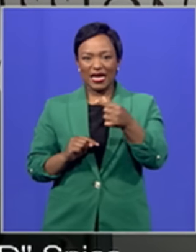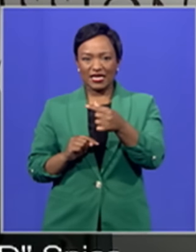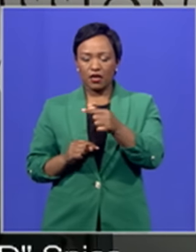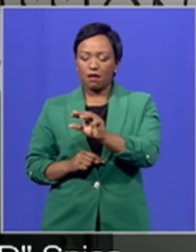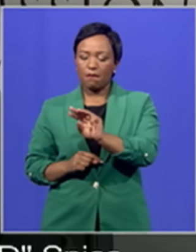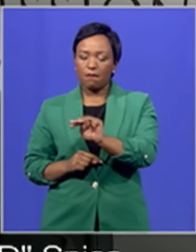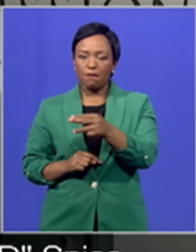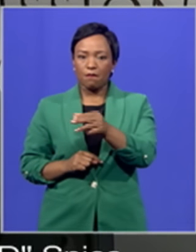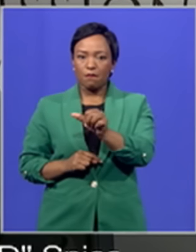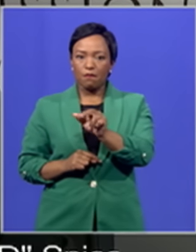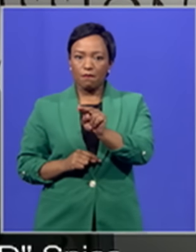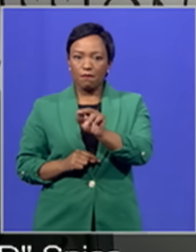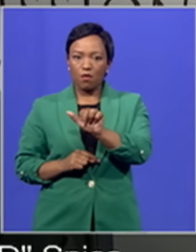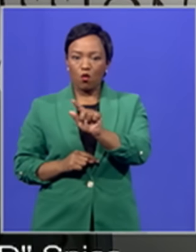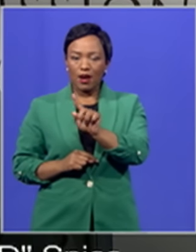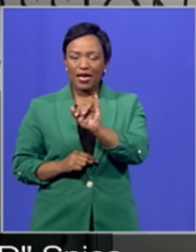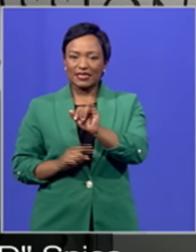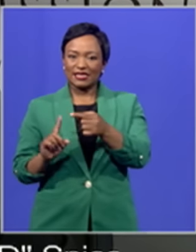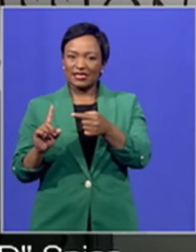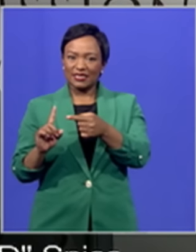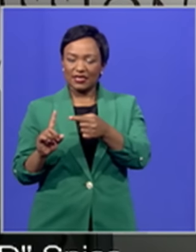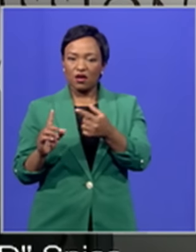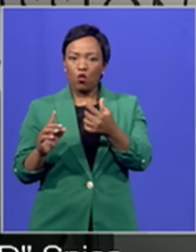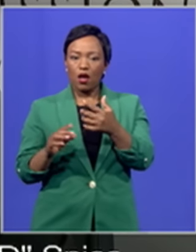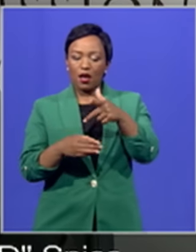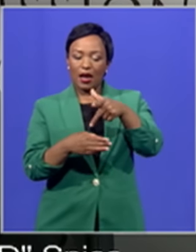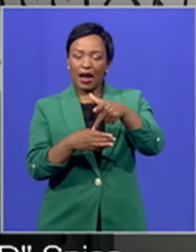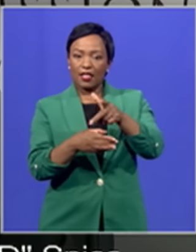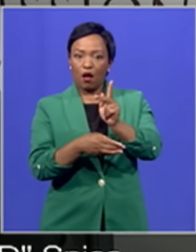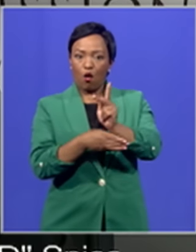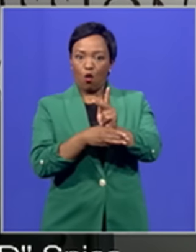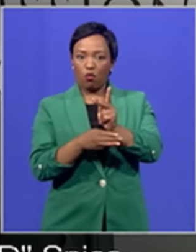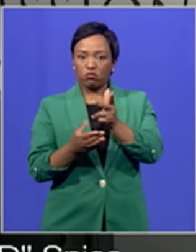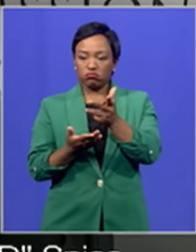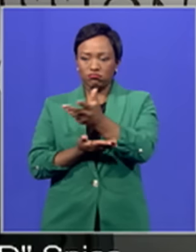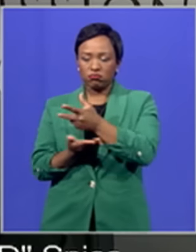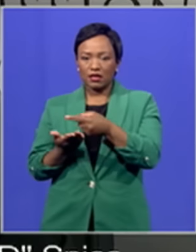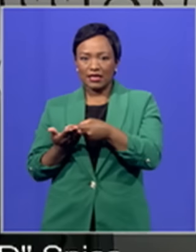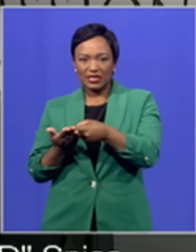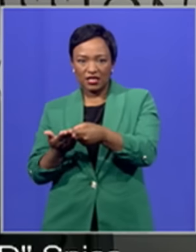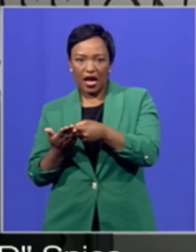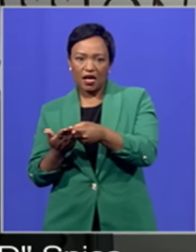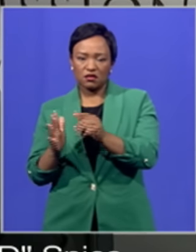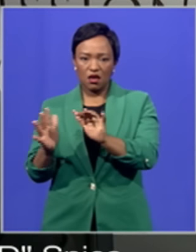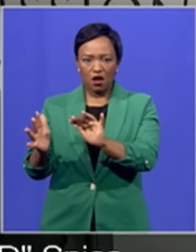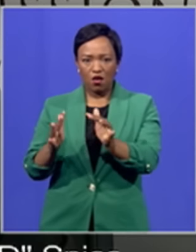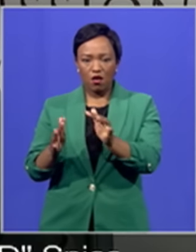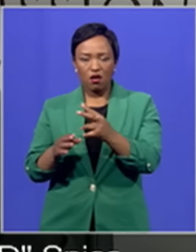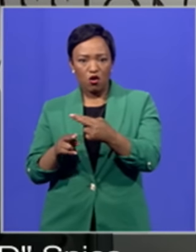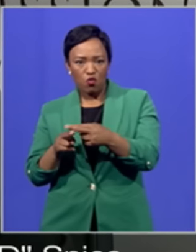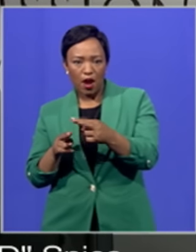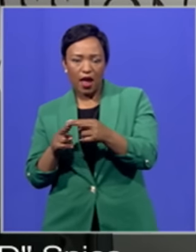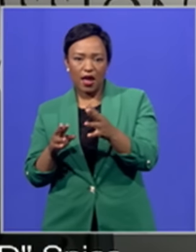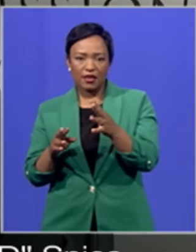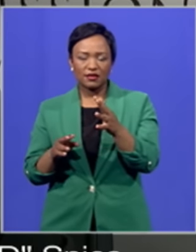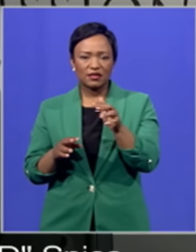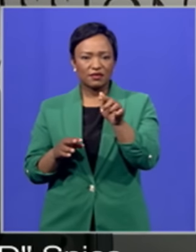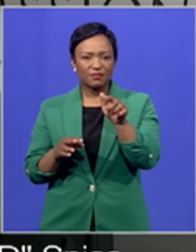discussing in Katlehong area, they were discussing to rent or hire Inkabis, which is